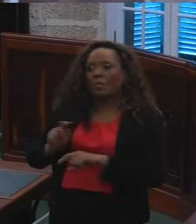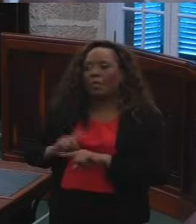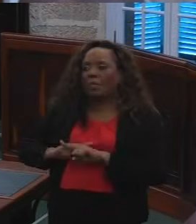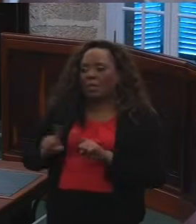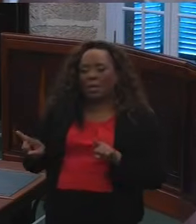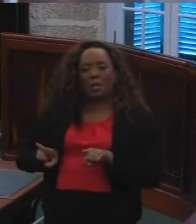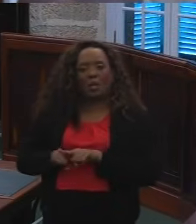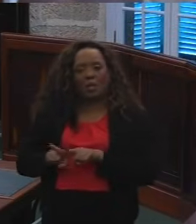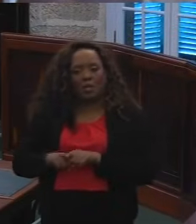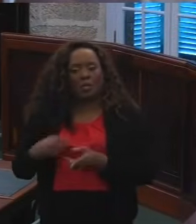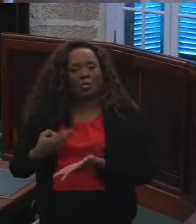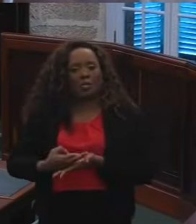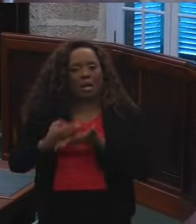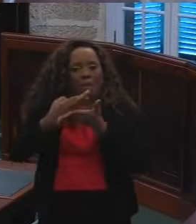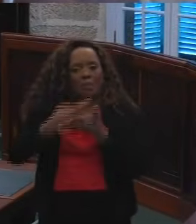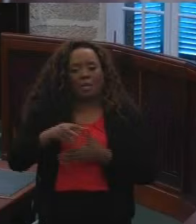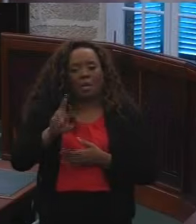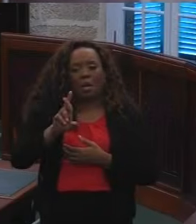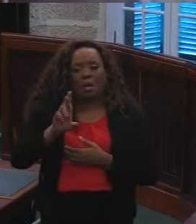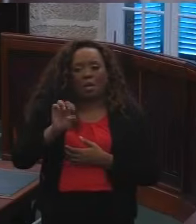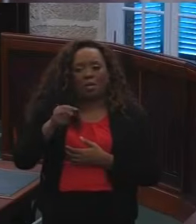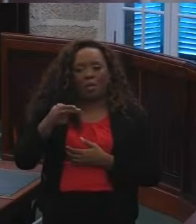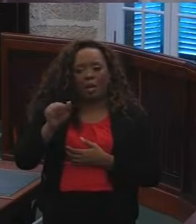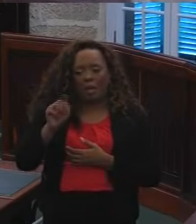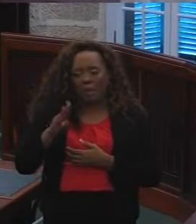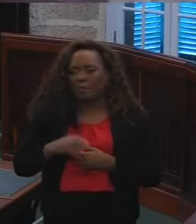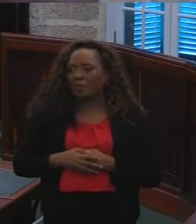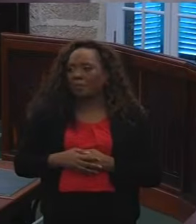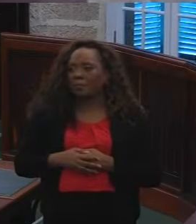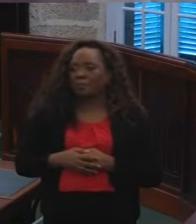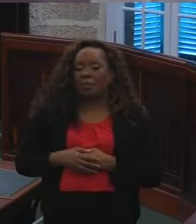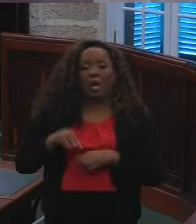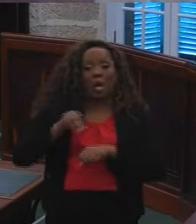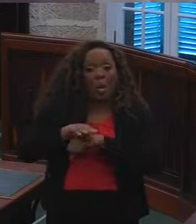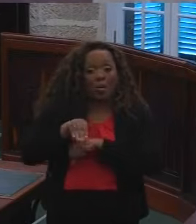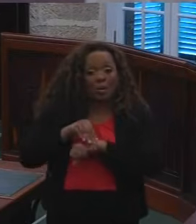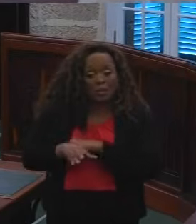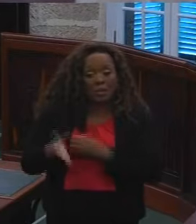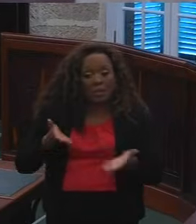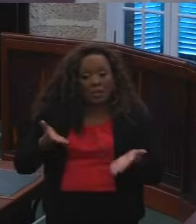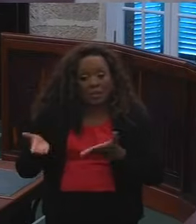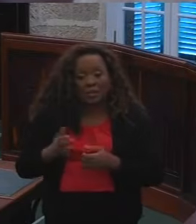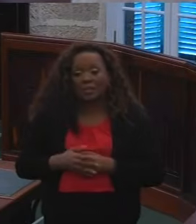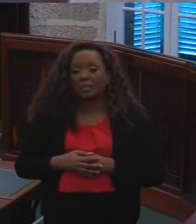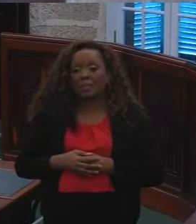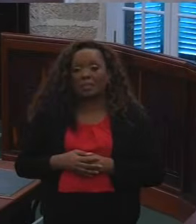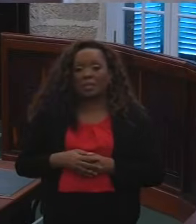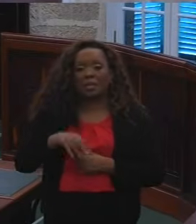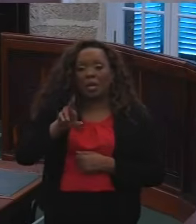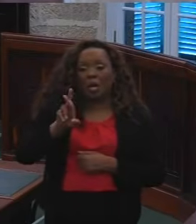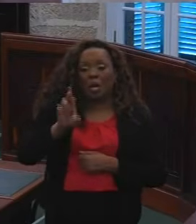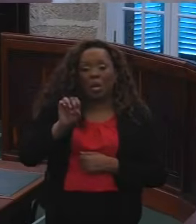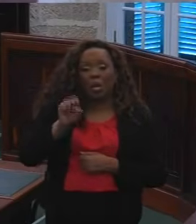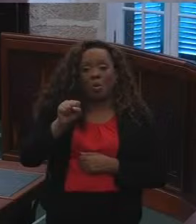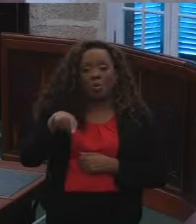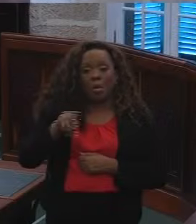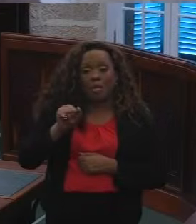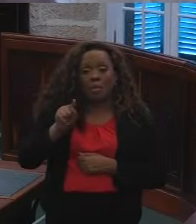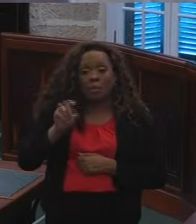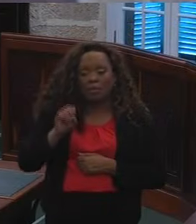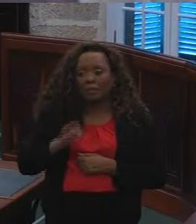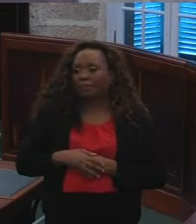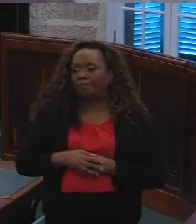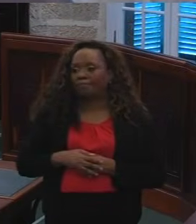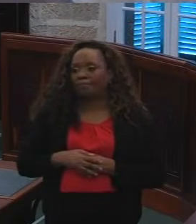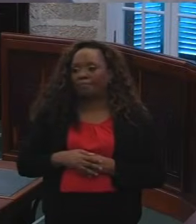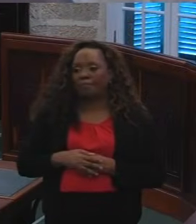rehabilitation services, respite care services, counseling services to residents and family members, because we believe that family members must be part of